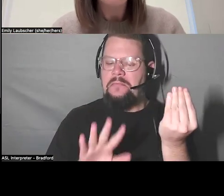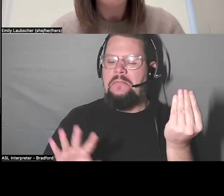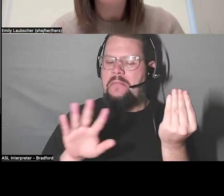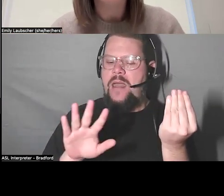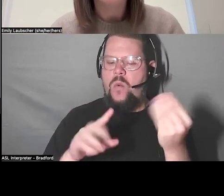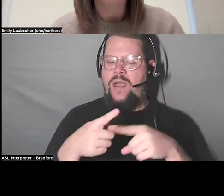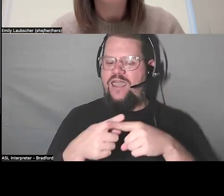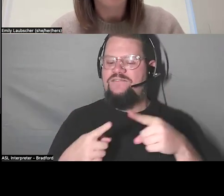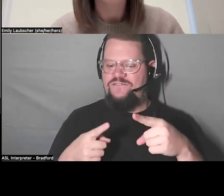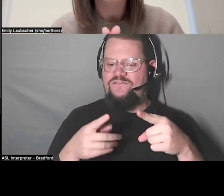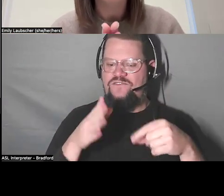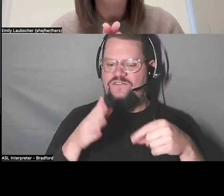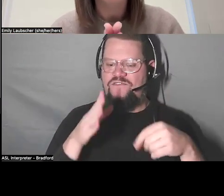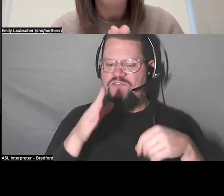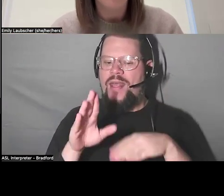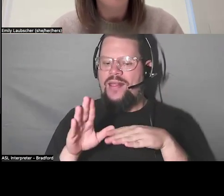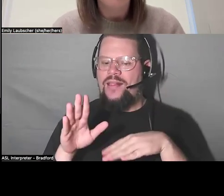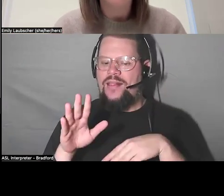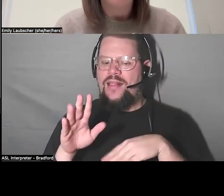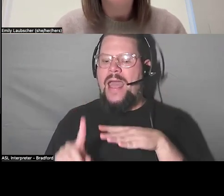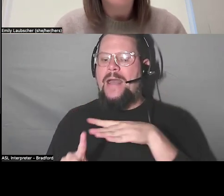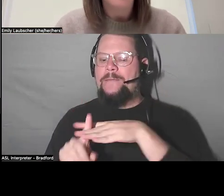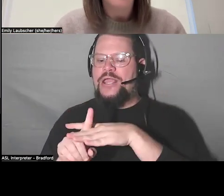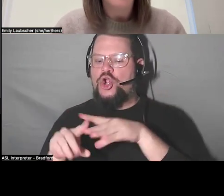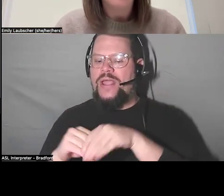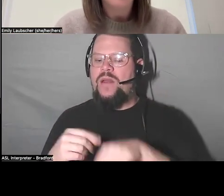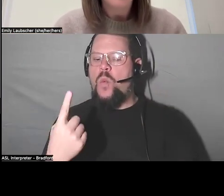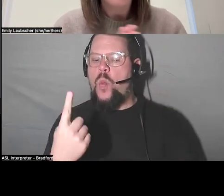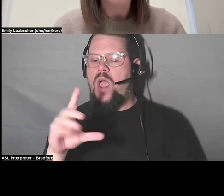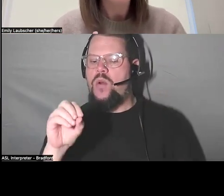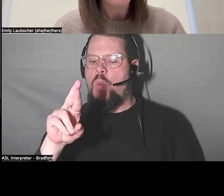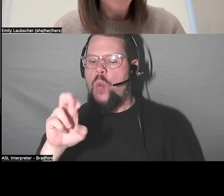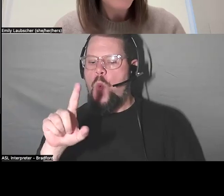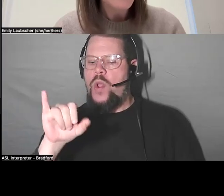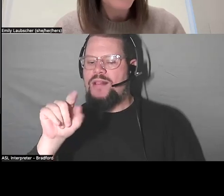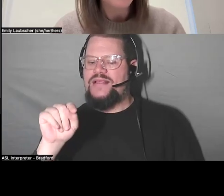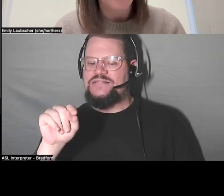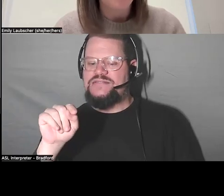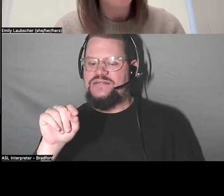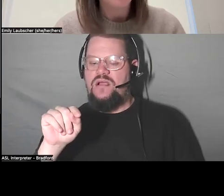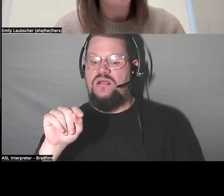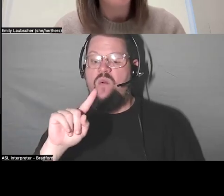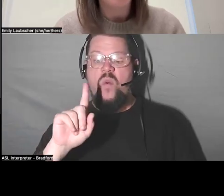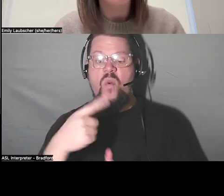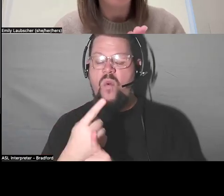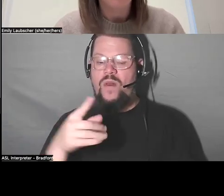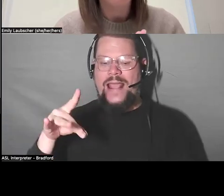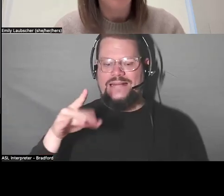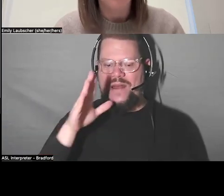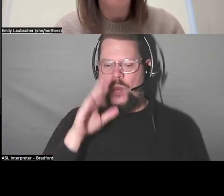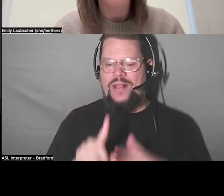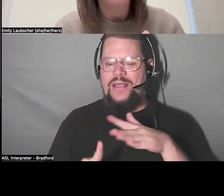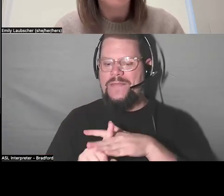of them appear on only one of the core lists, and only 18 of them appear on